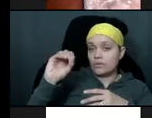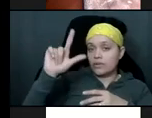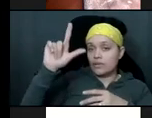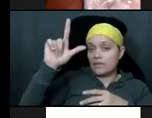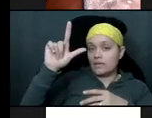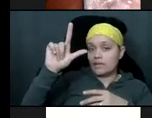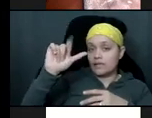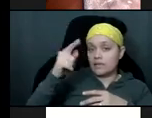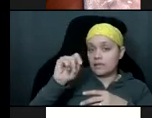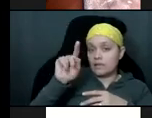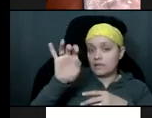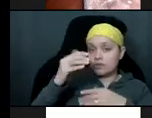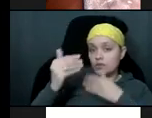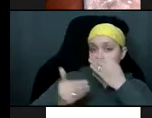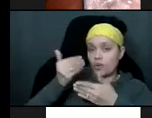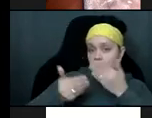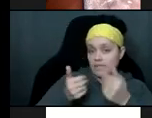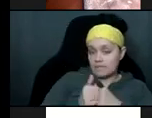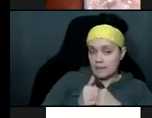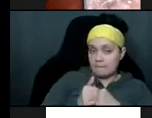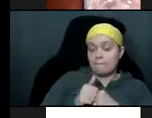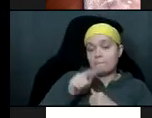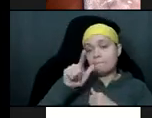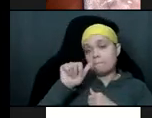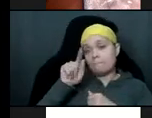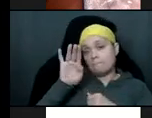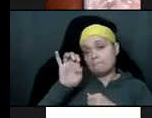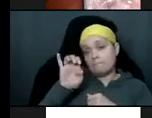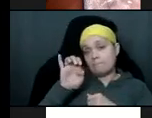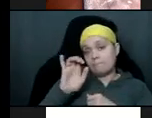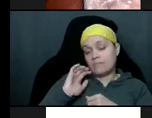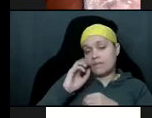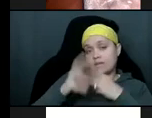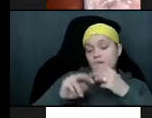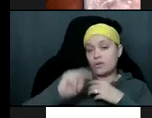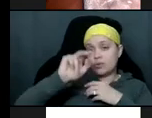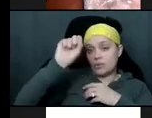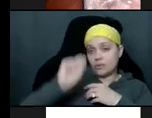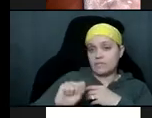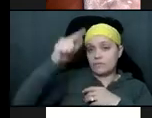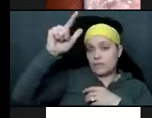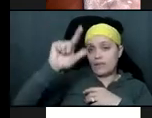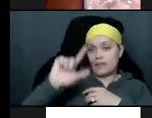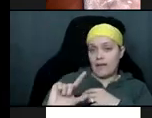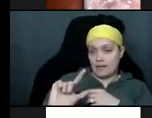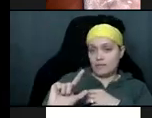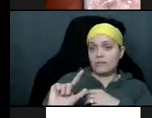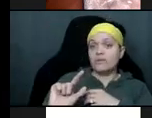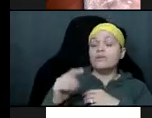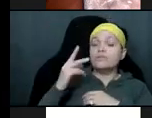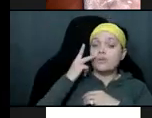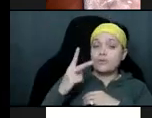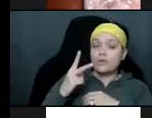latitude process. Latitude measures how far we are north or south of the equator. So we're looking